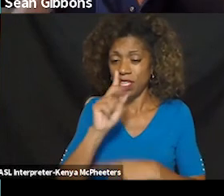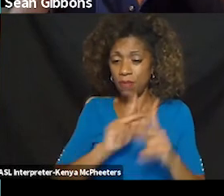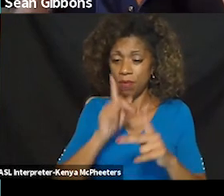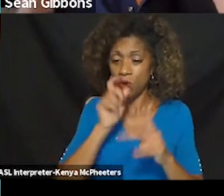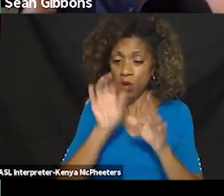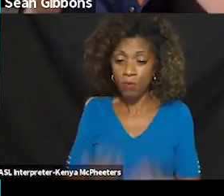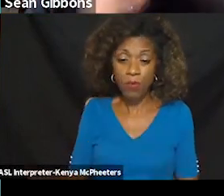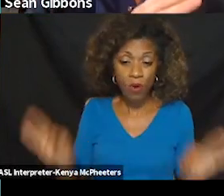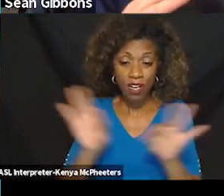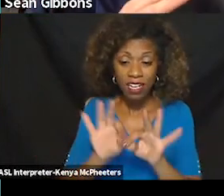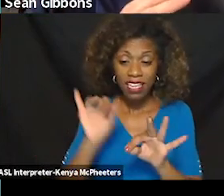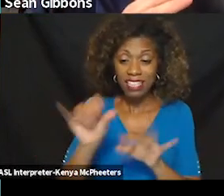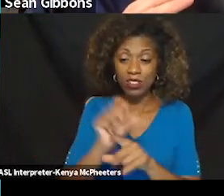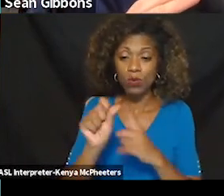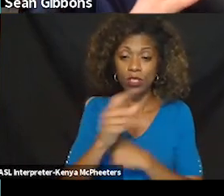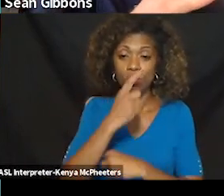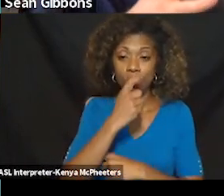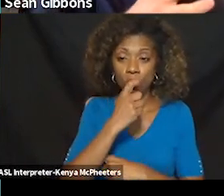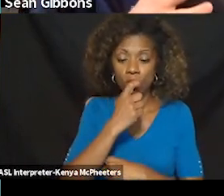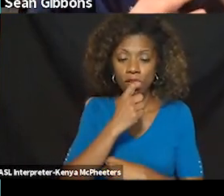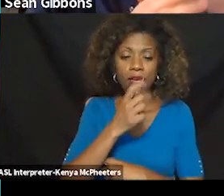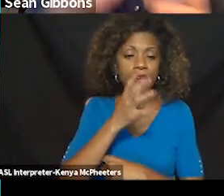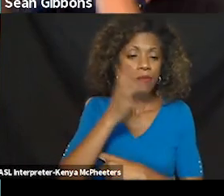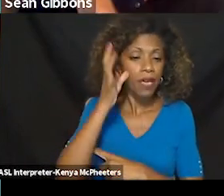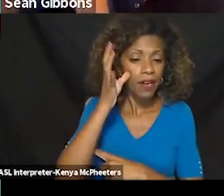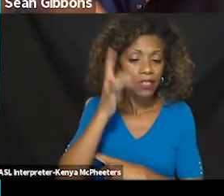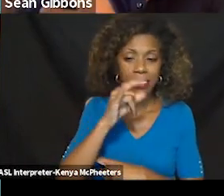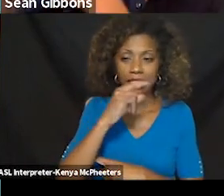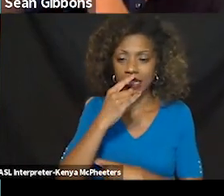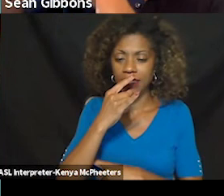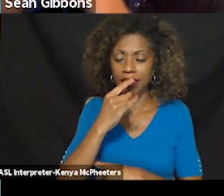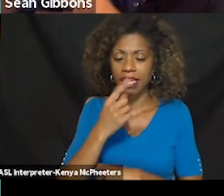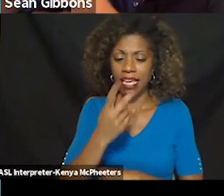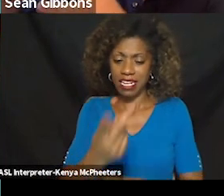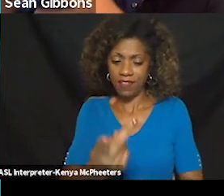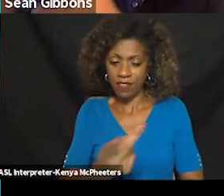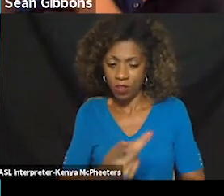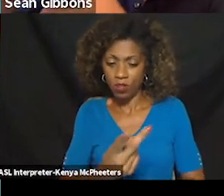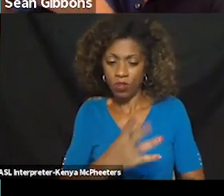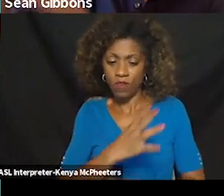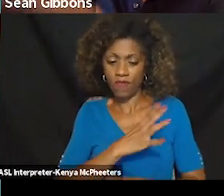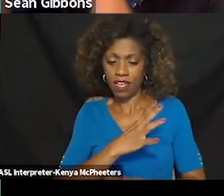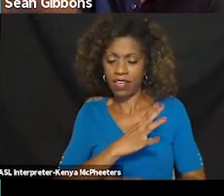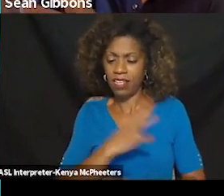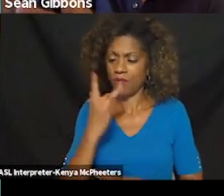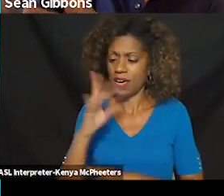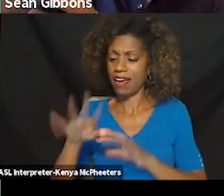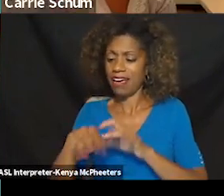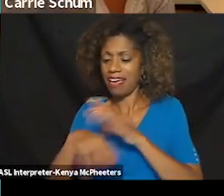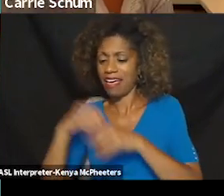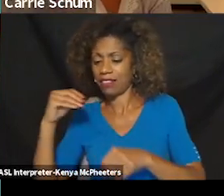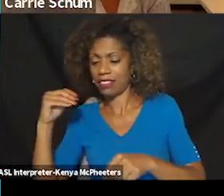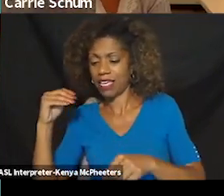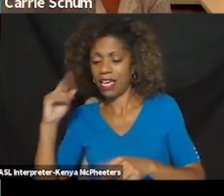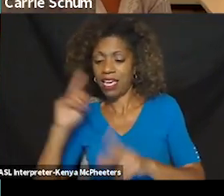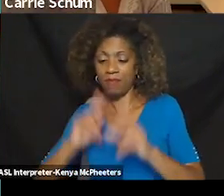sort of parallel tracks. One is loud and noisy and grabbing eyeballs, and then there's those of us who are just sort of living our daily lives, we're trying to find our way through